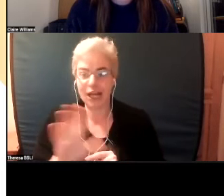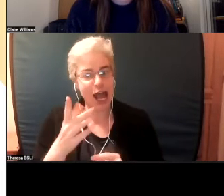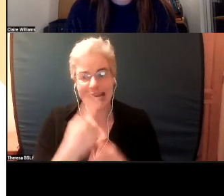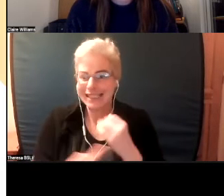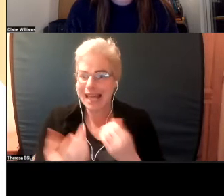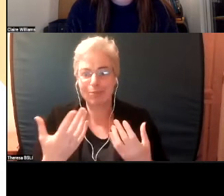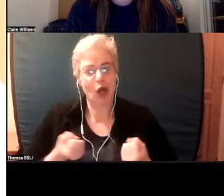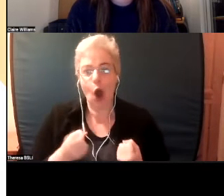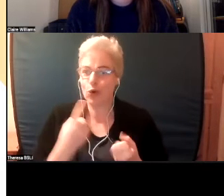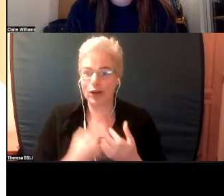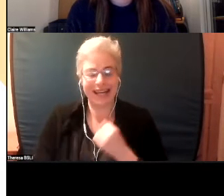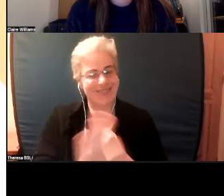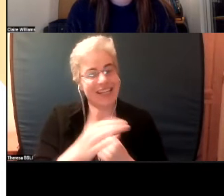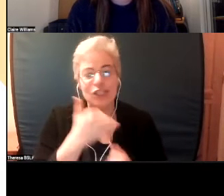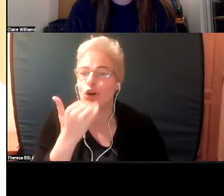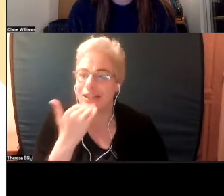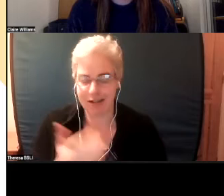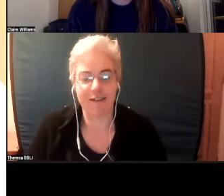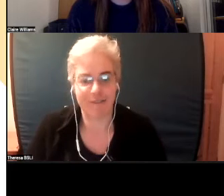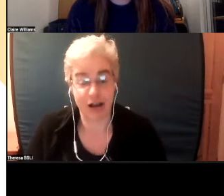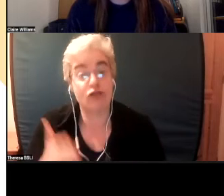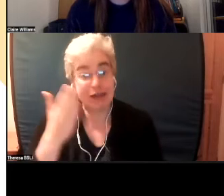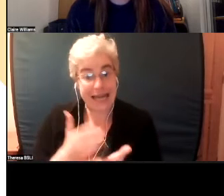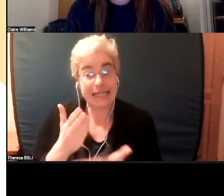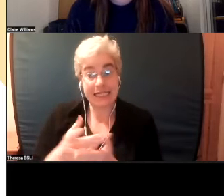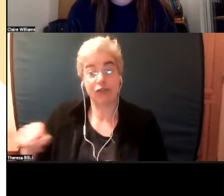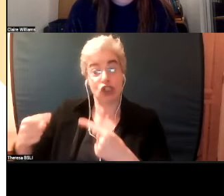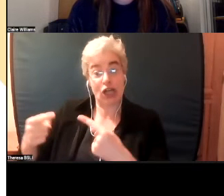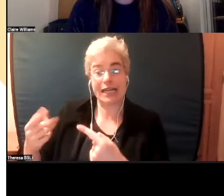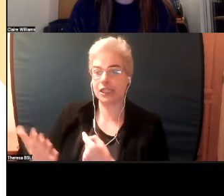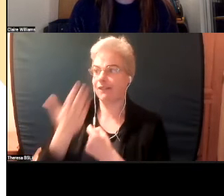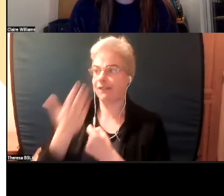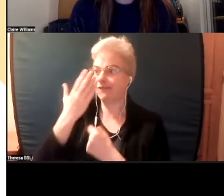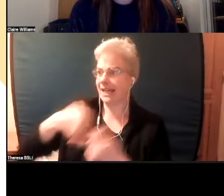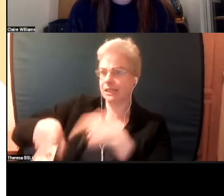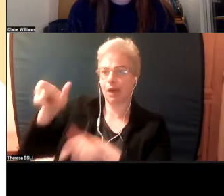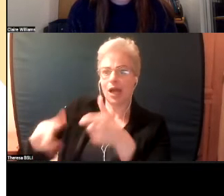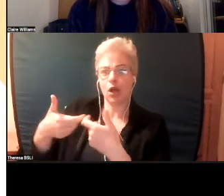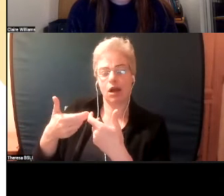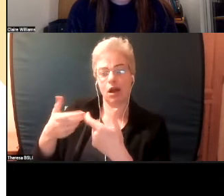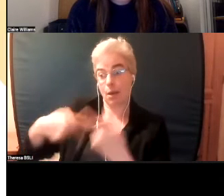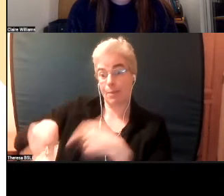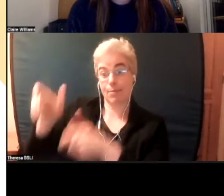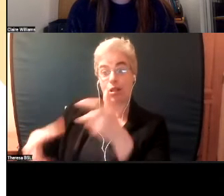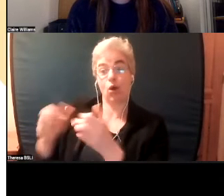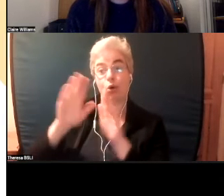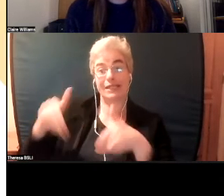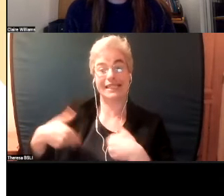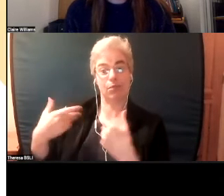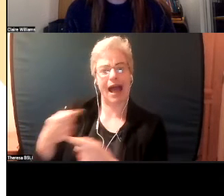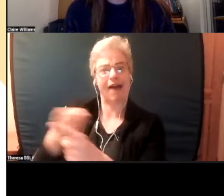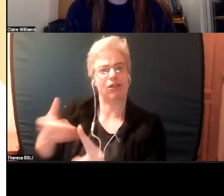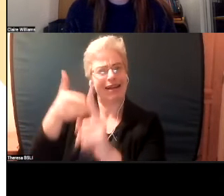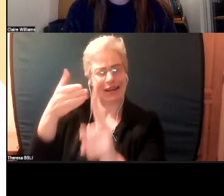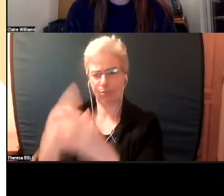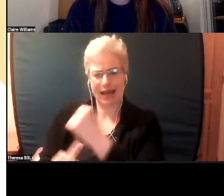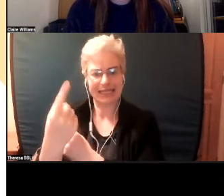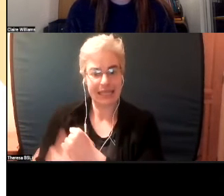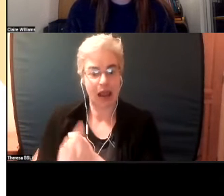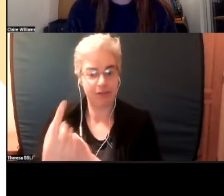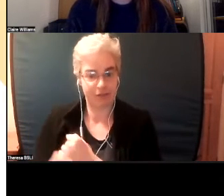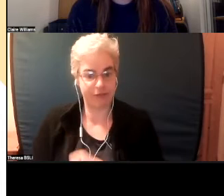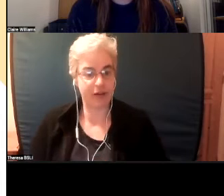is insufficient, I think, to the reality of the challenges faced by autistic people. Recognition alone does not make use